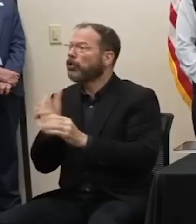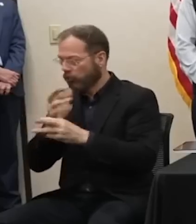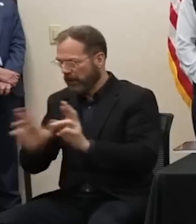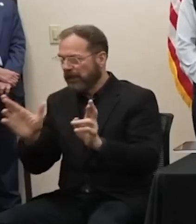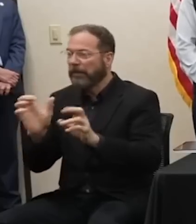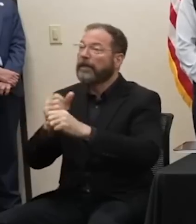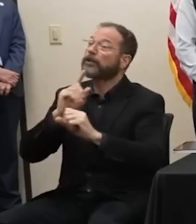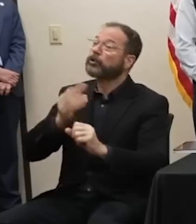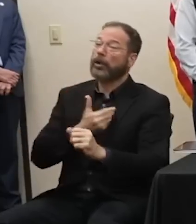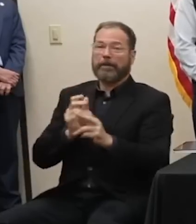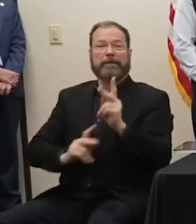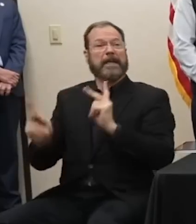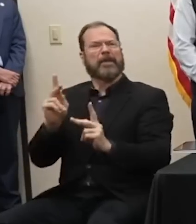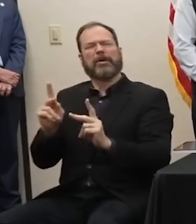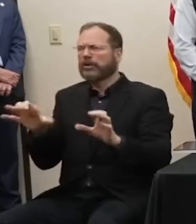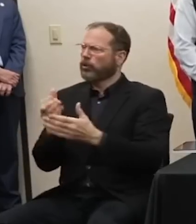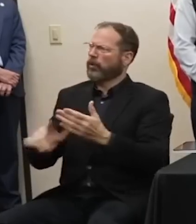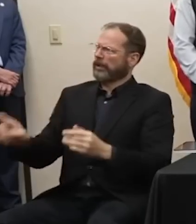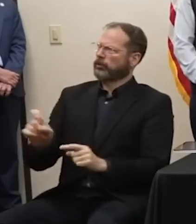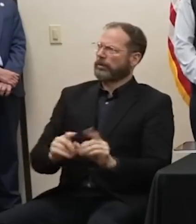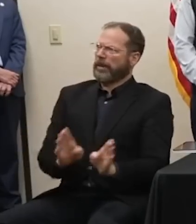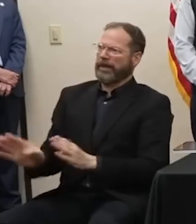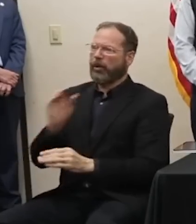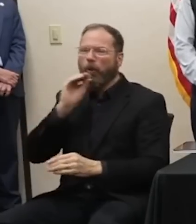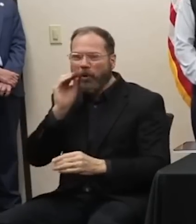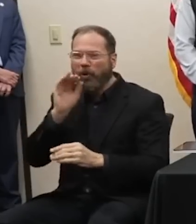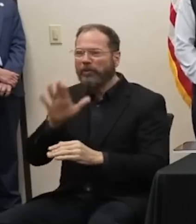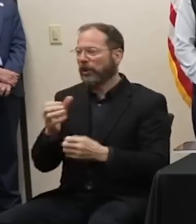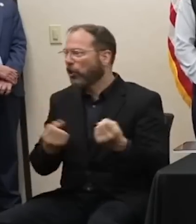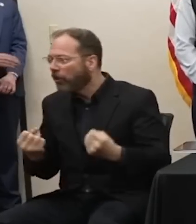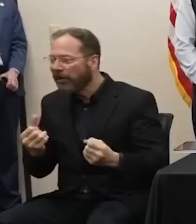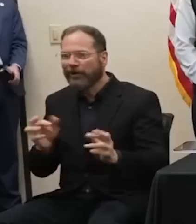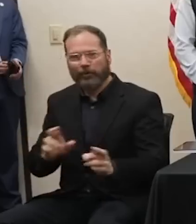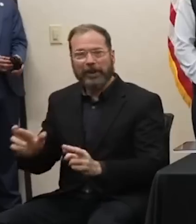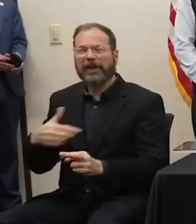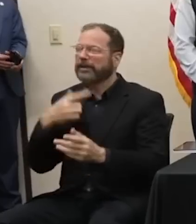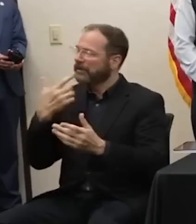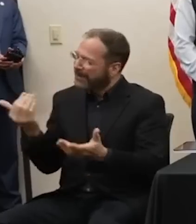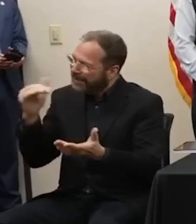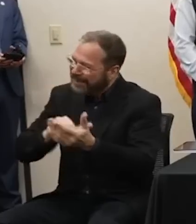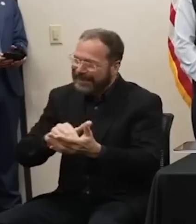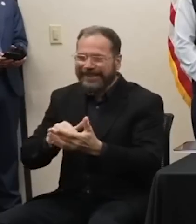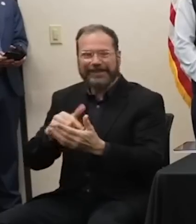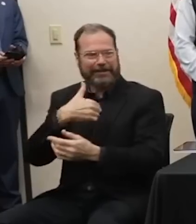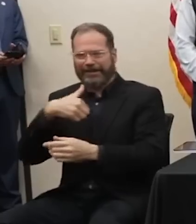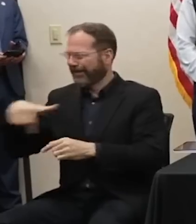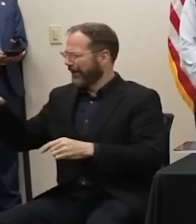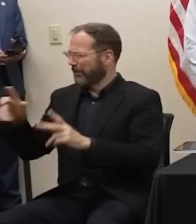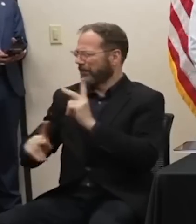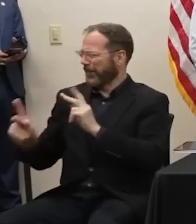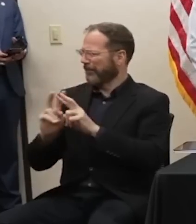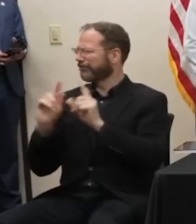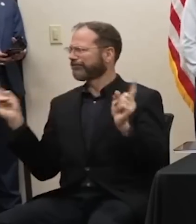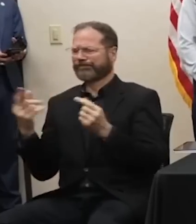want to make sure that our citizens have done what they need to do to prepare their homes and prepare their cars. I will re-say what a lot of people at this table and this press conference have